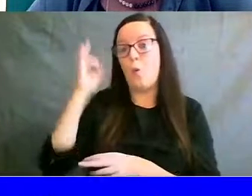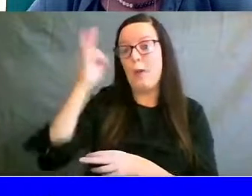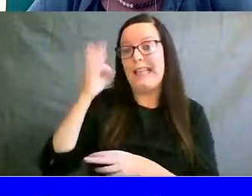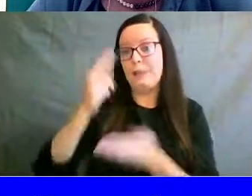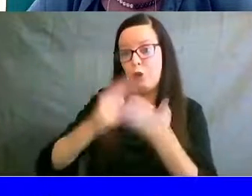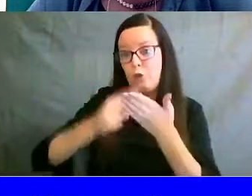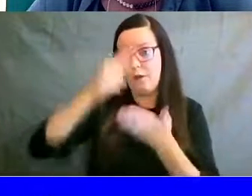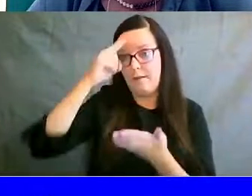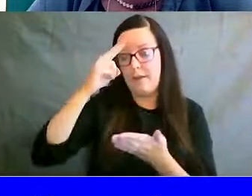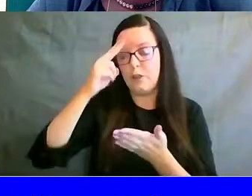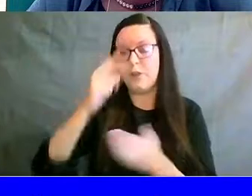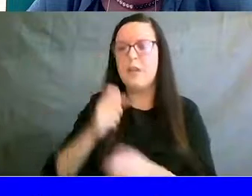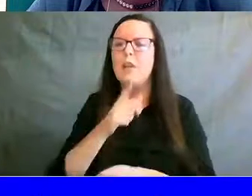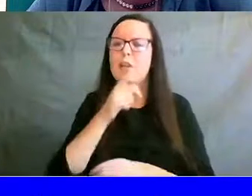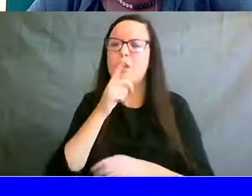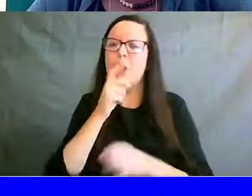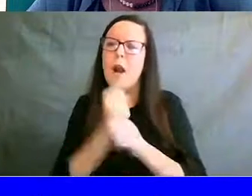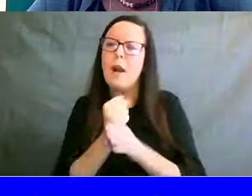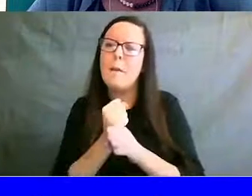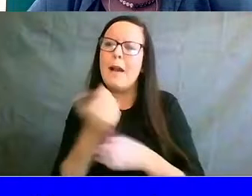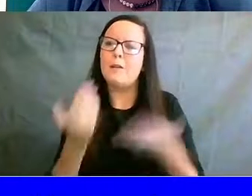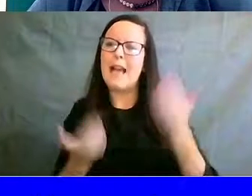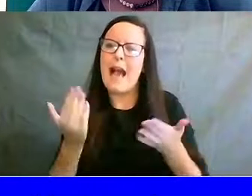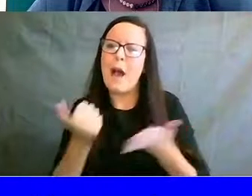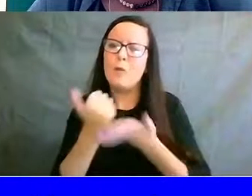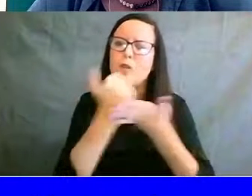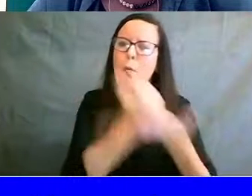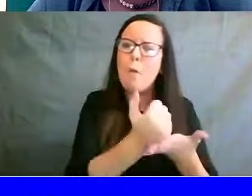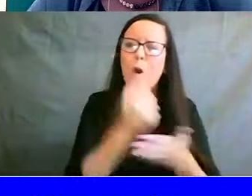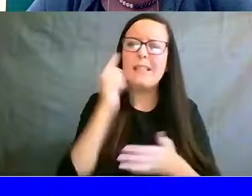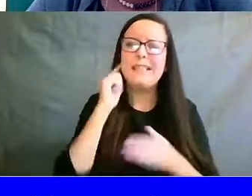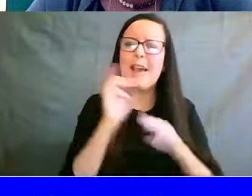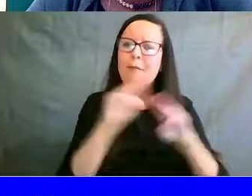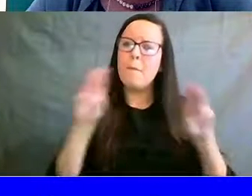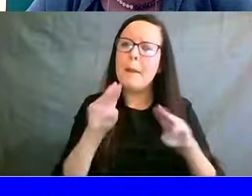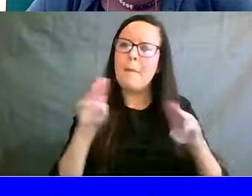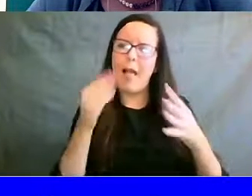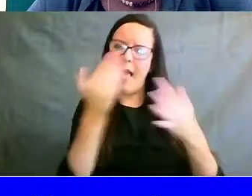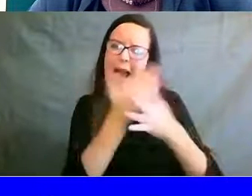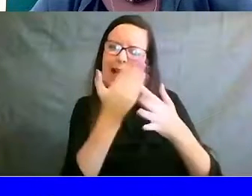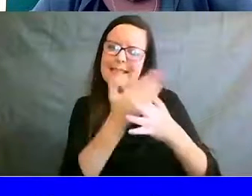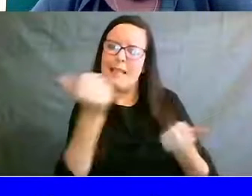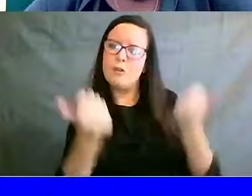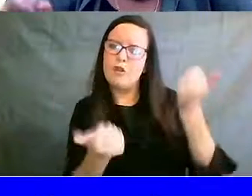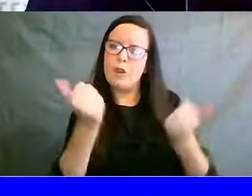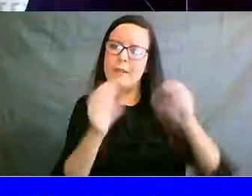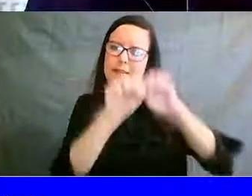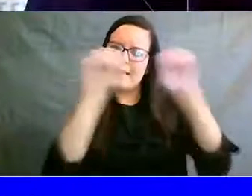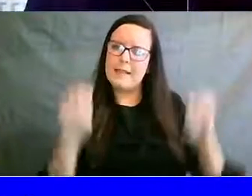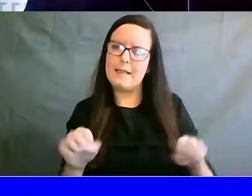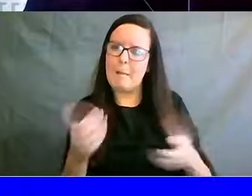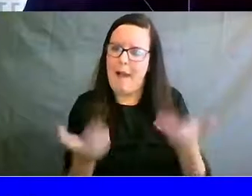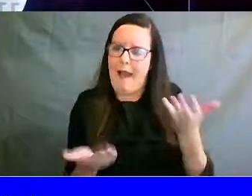professions supporting deaf people's access to the justice system. Thank you, Bronagh.